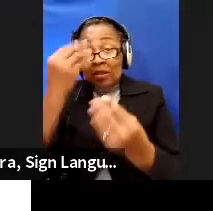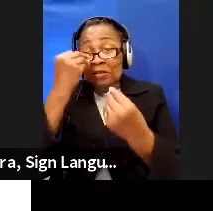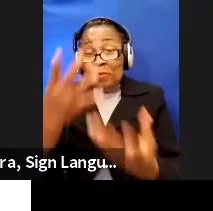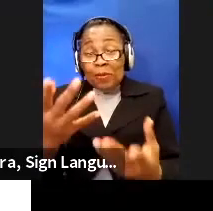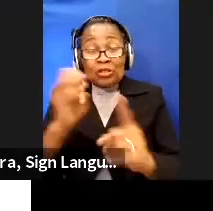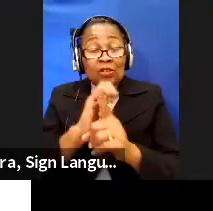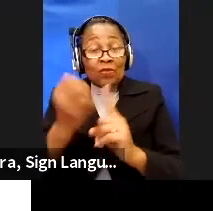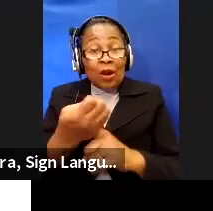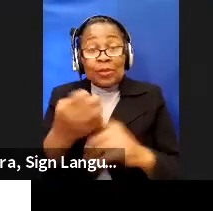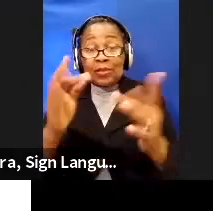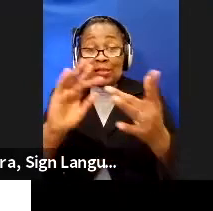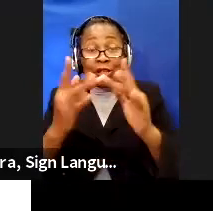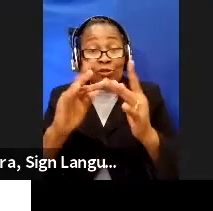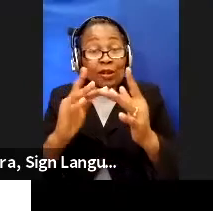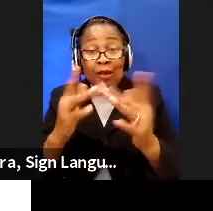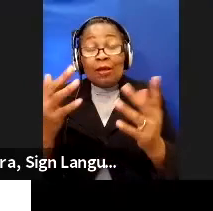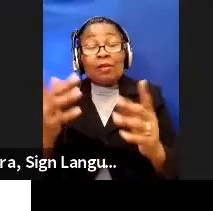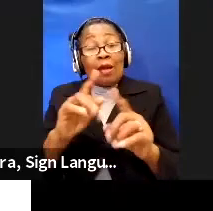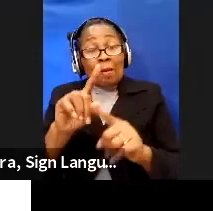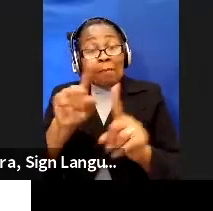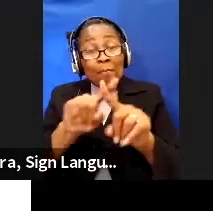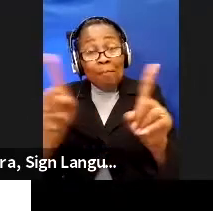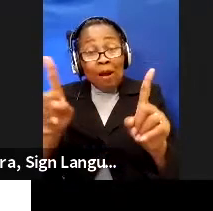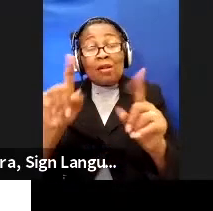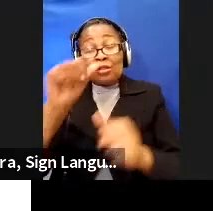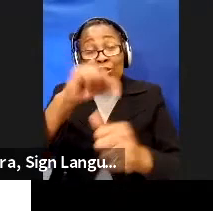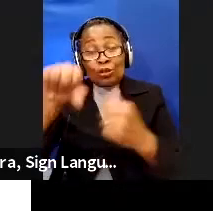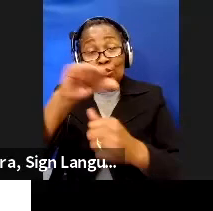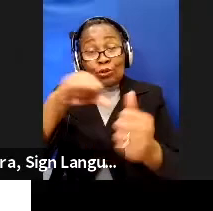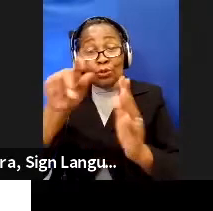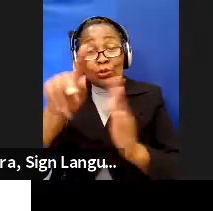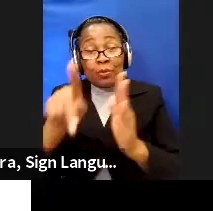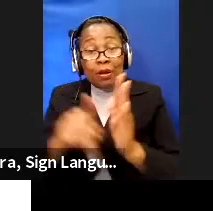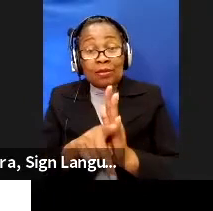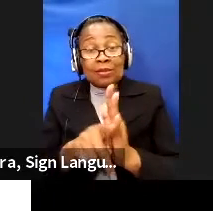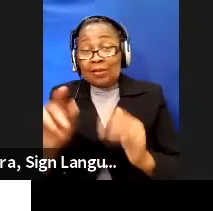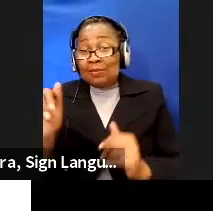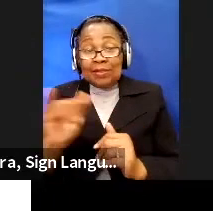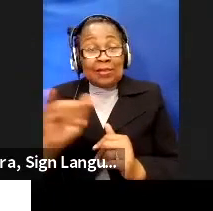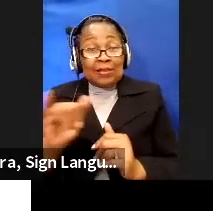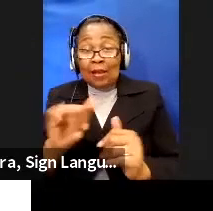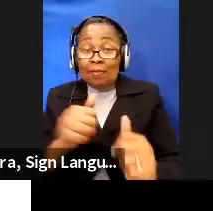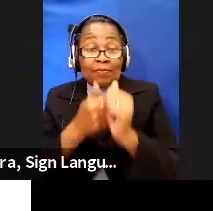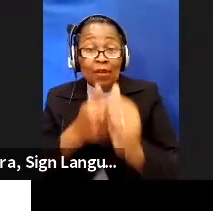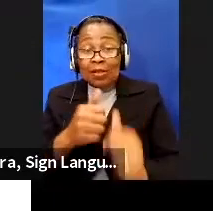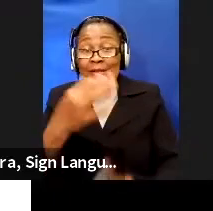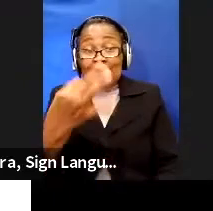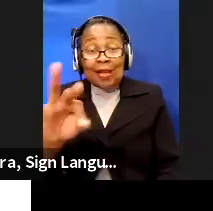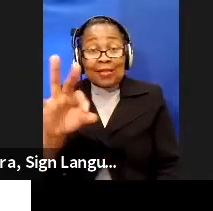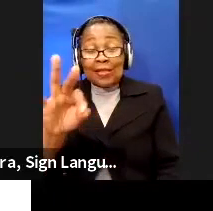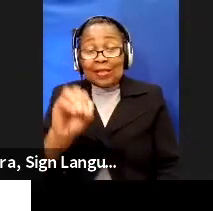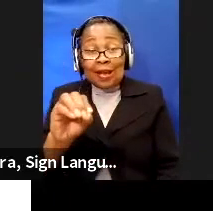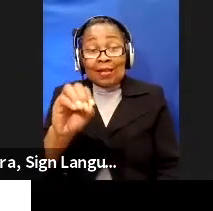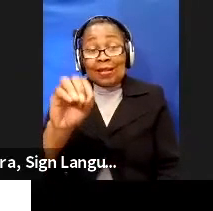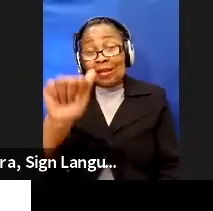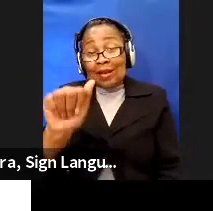of the internet or the web, and social and policy environments are those things like the 1990 Americans with Disabilities Act. We changed